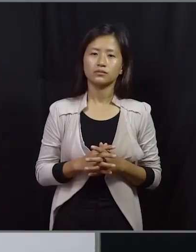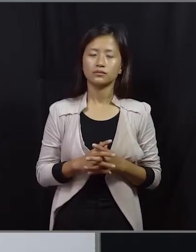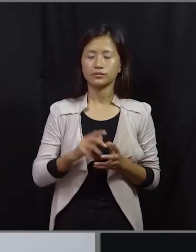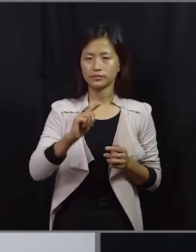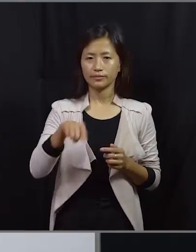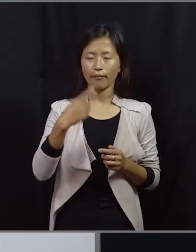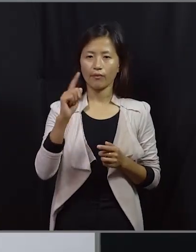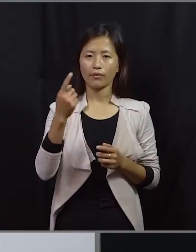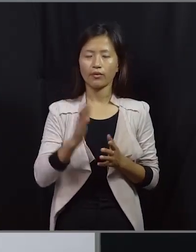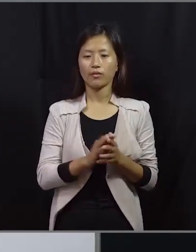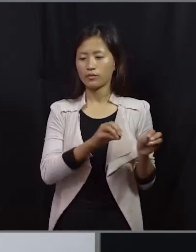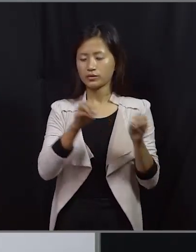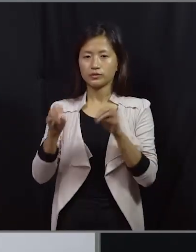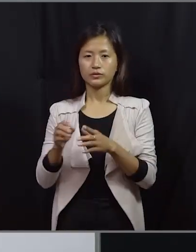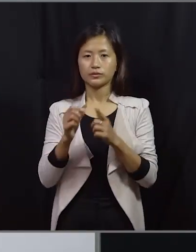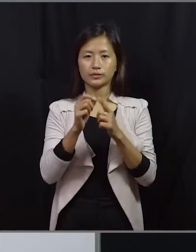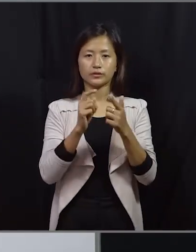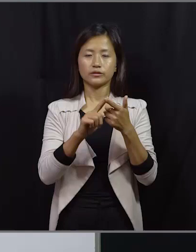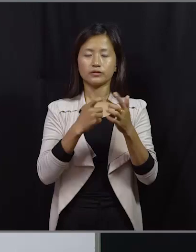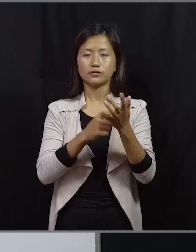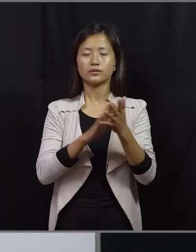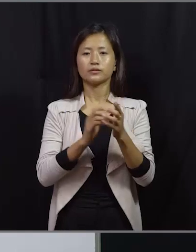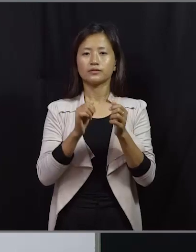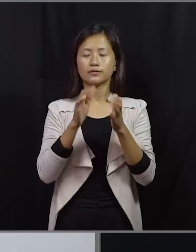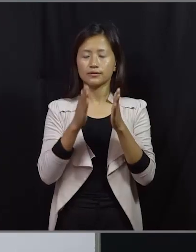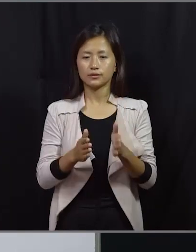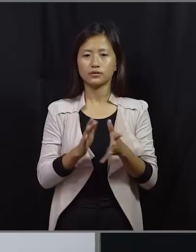Next one, we will move on to power set.